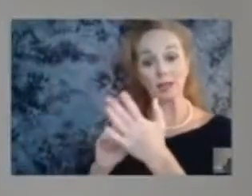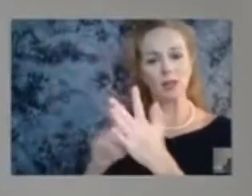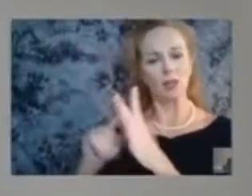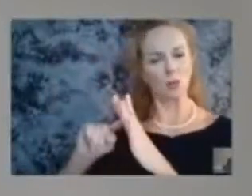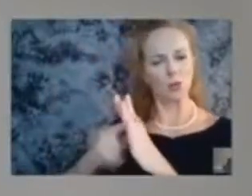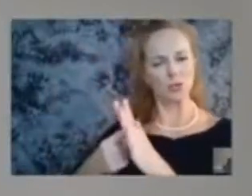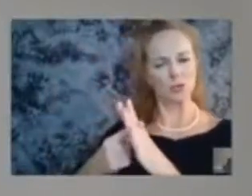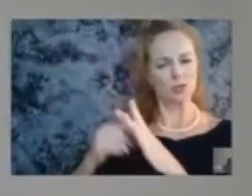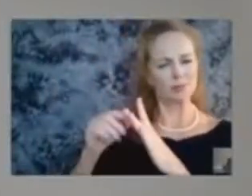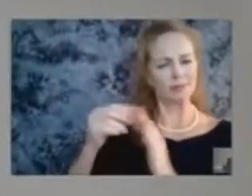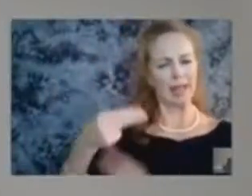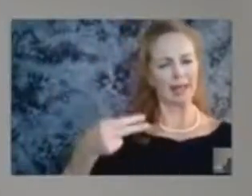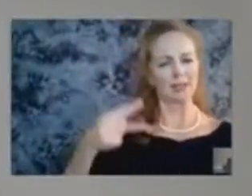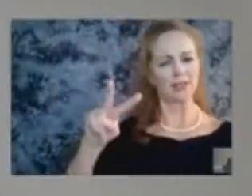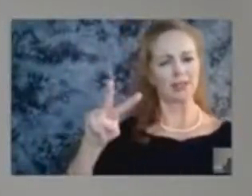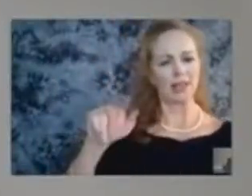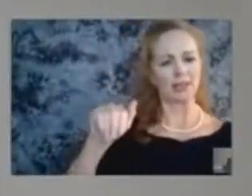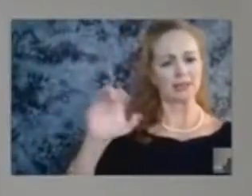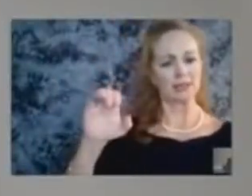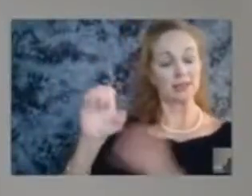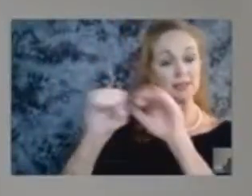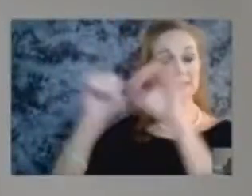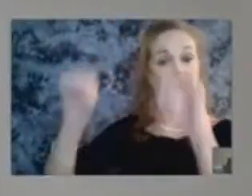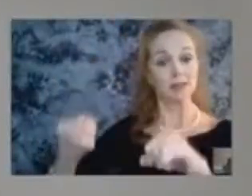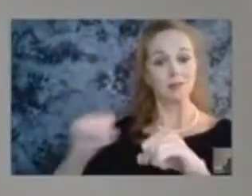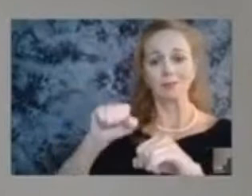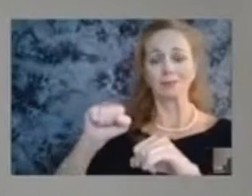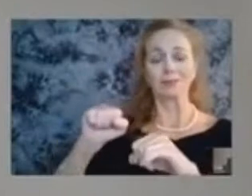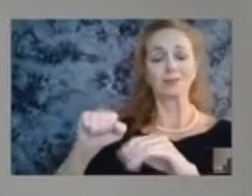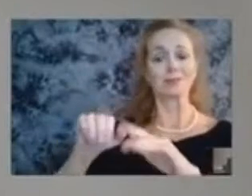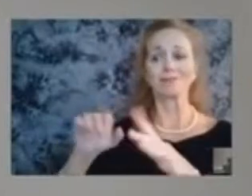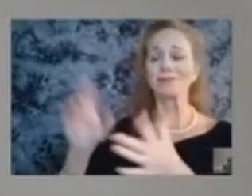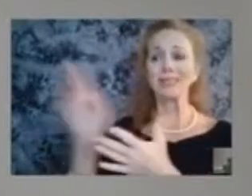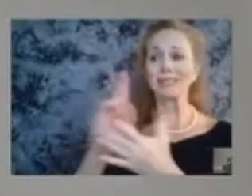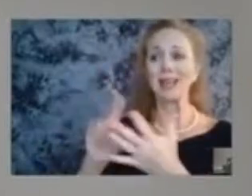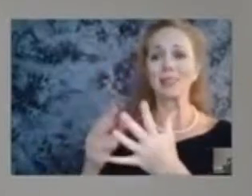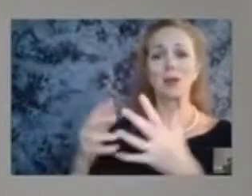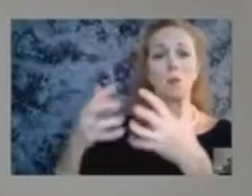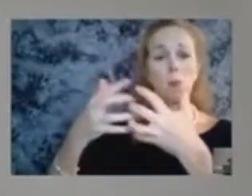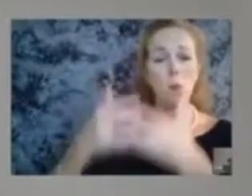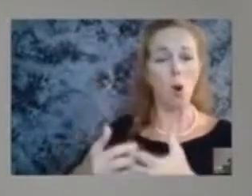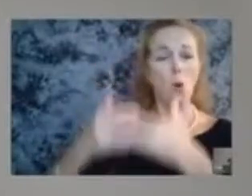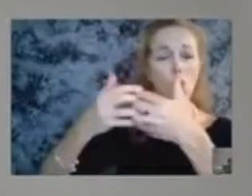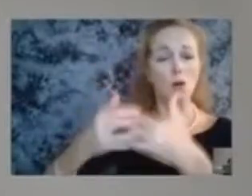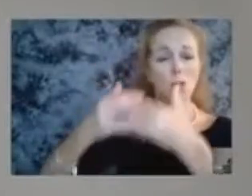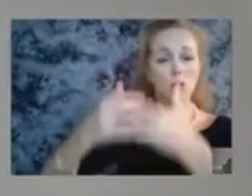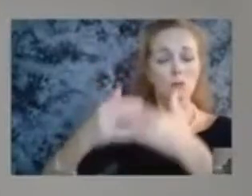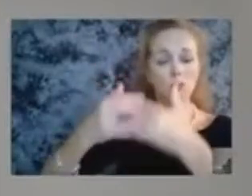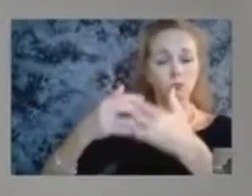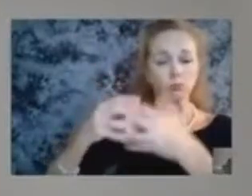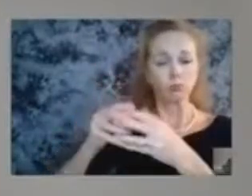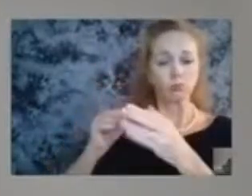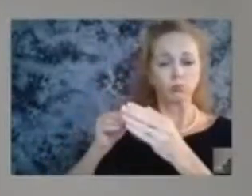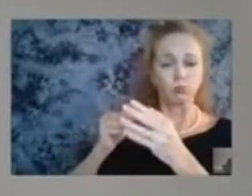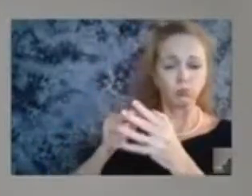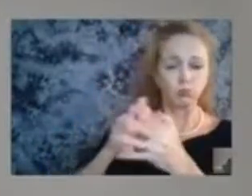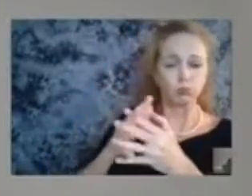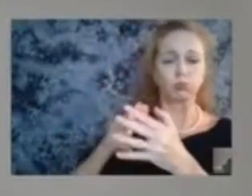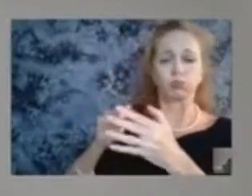systems, the design of the size of the motors, being able to push the cubic feet per minute